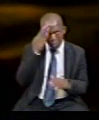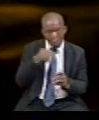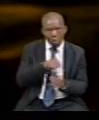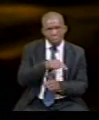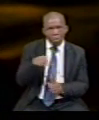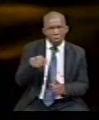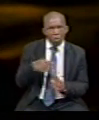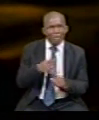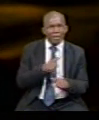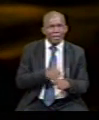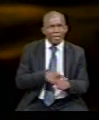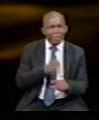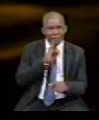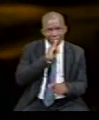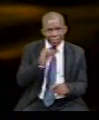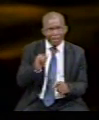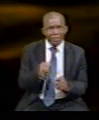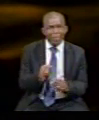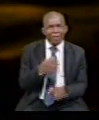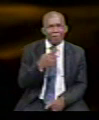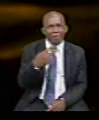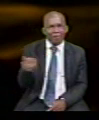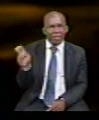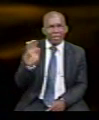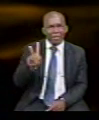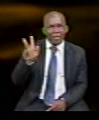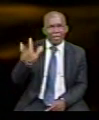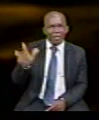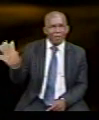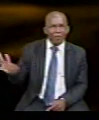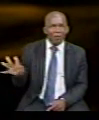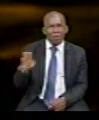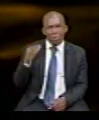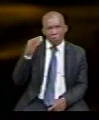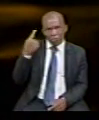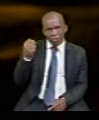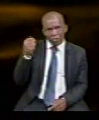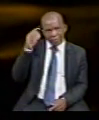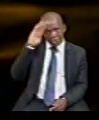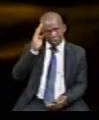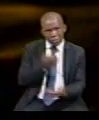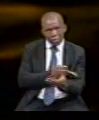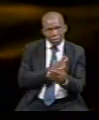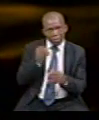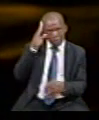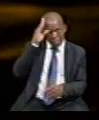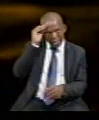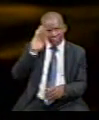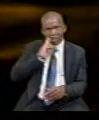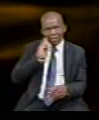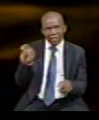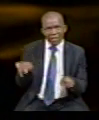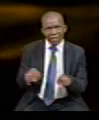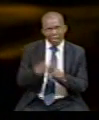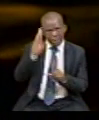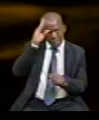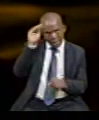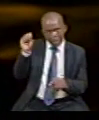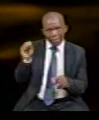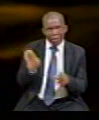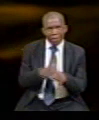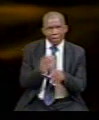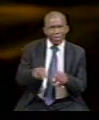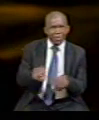the time is. Verse 34, for the Son of Man is as a man taking a far journey,